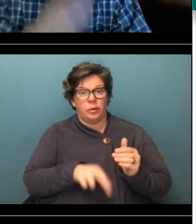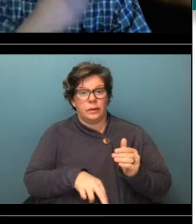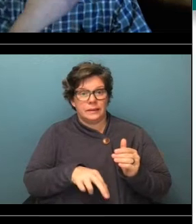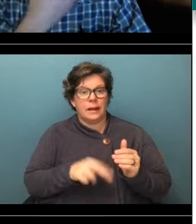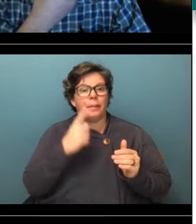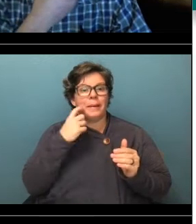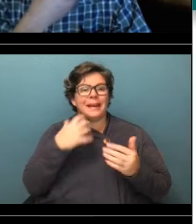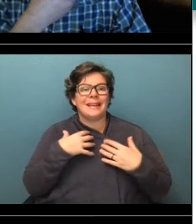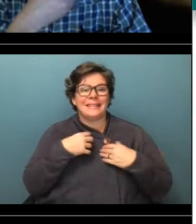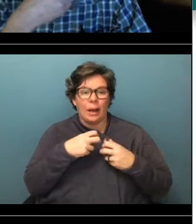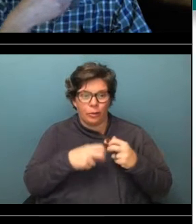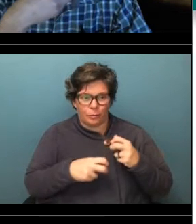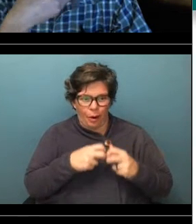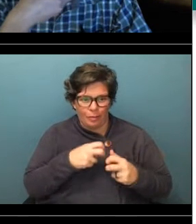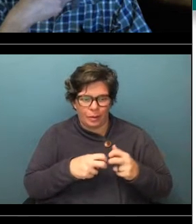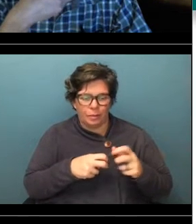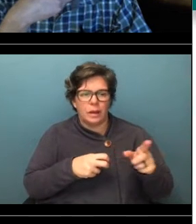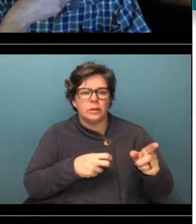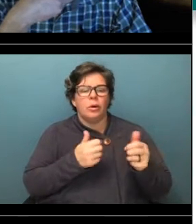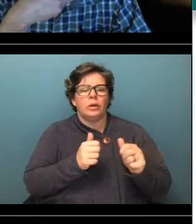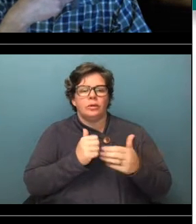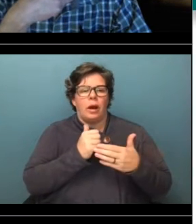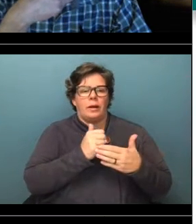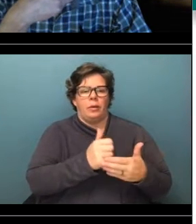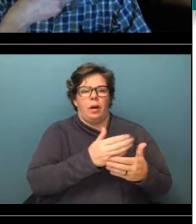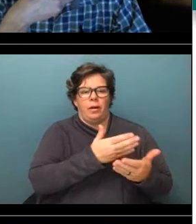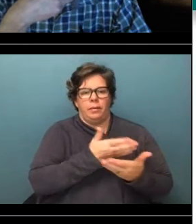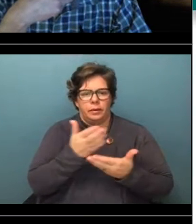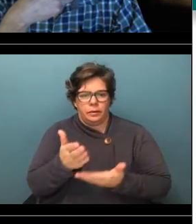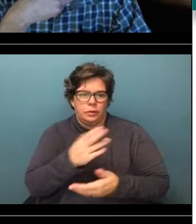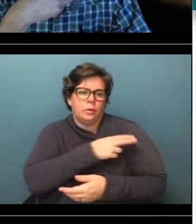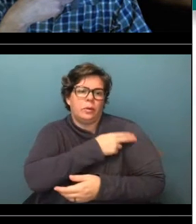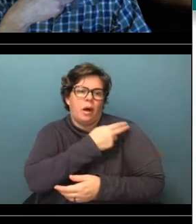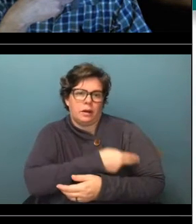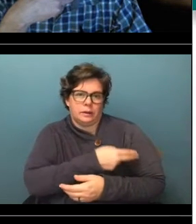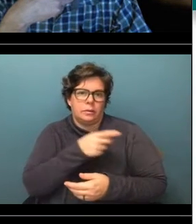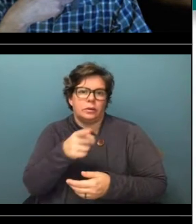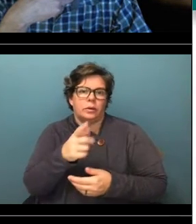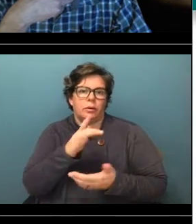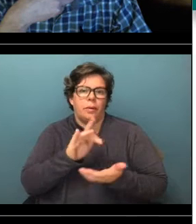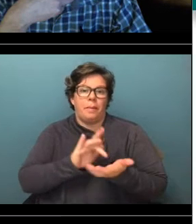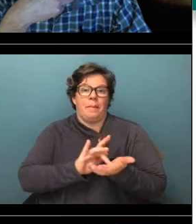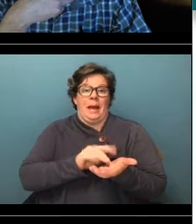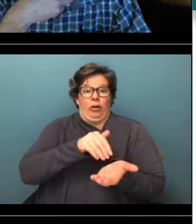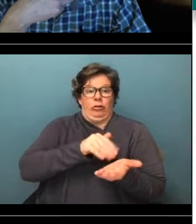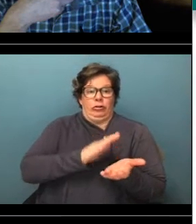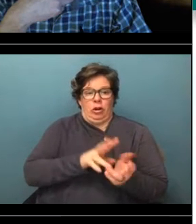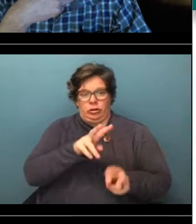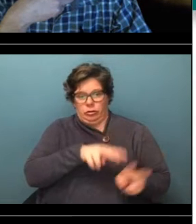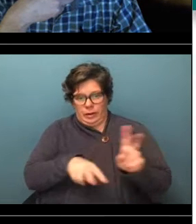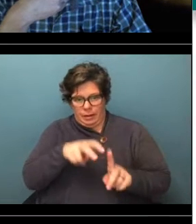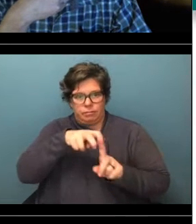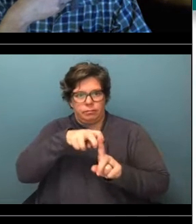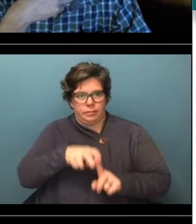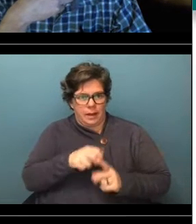condition. And so we'll try to get those individuals into the hospital so that their medical needs can be addressed.